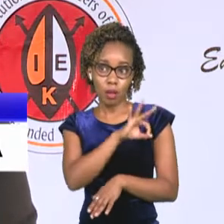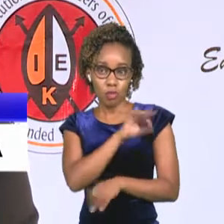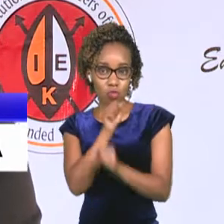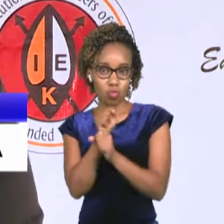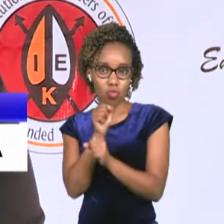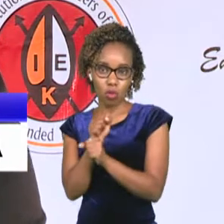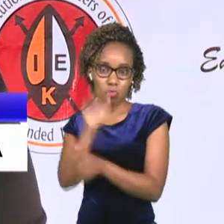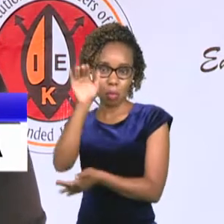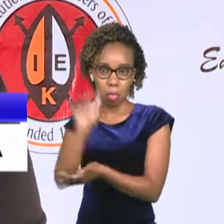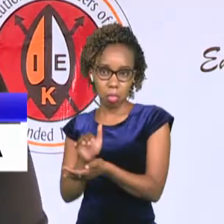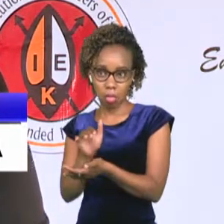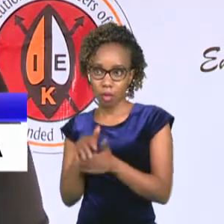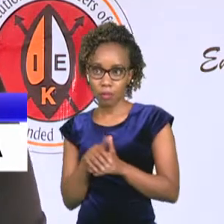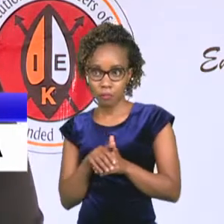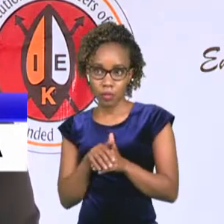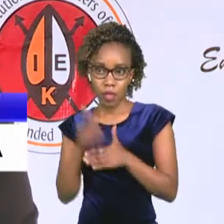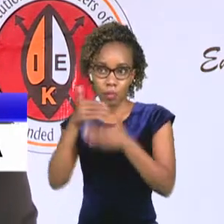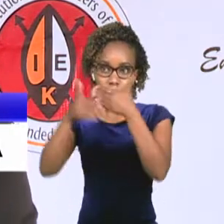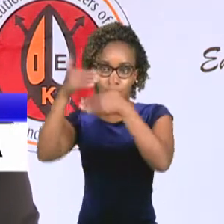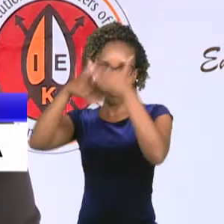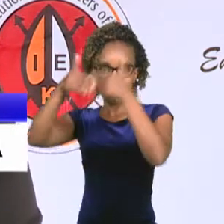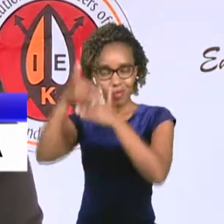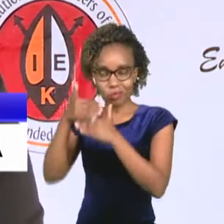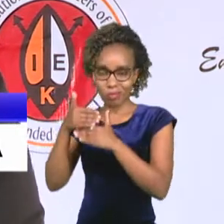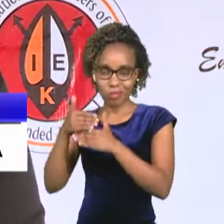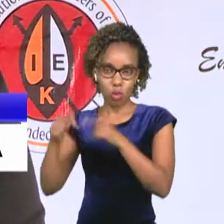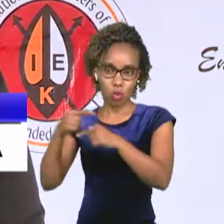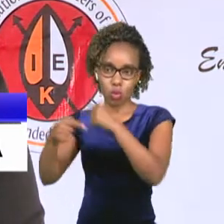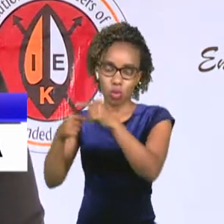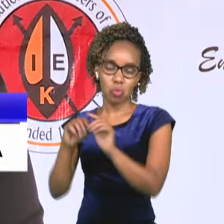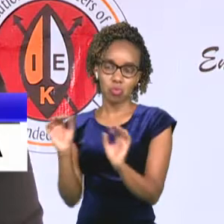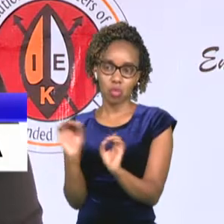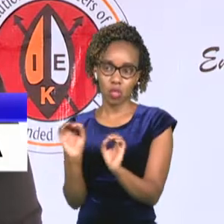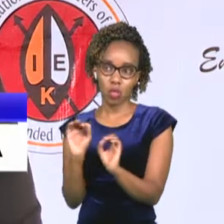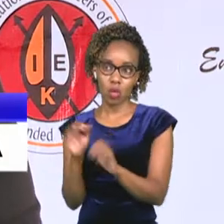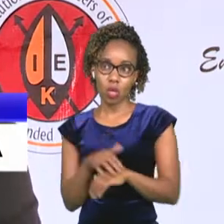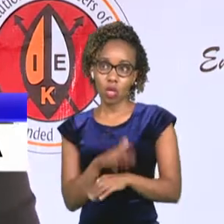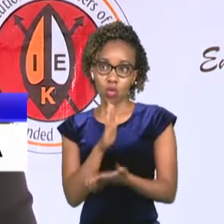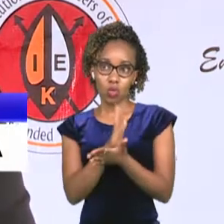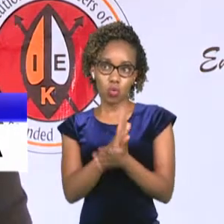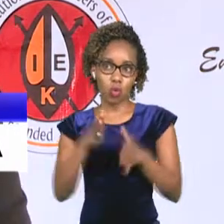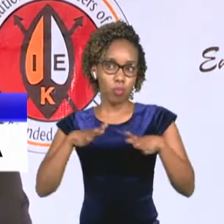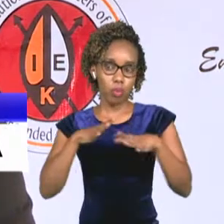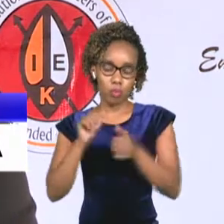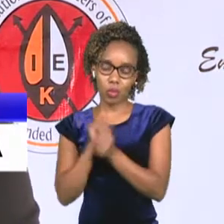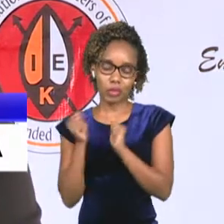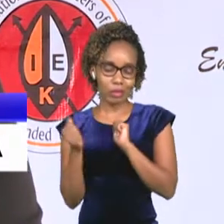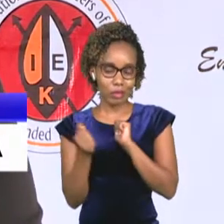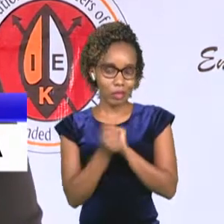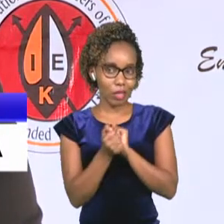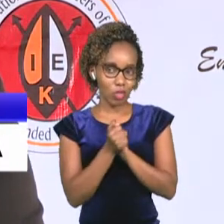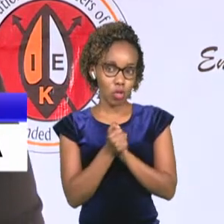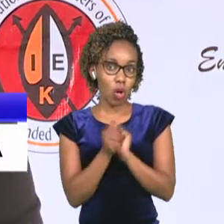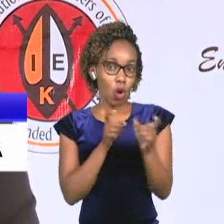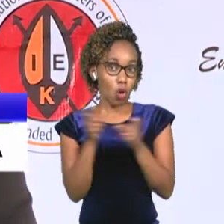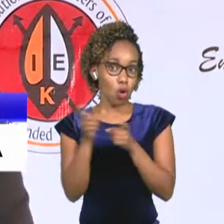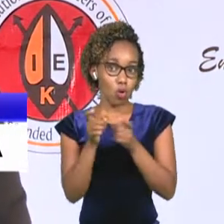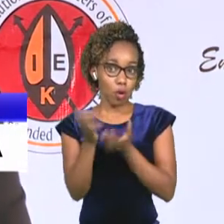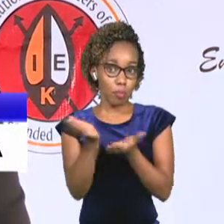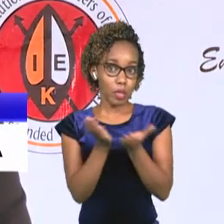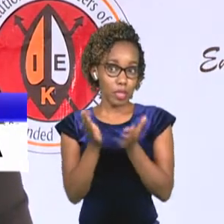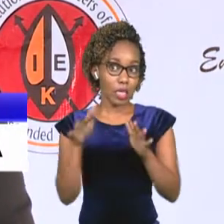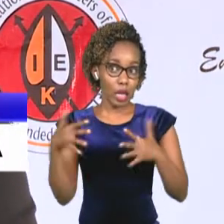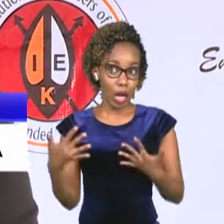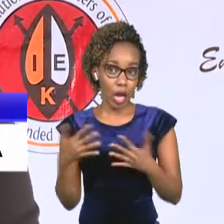cut down. Construction is sort of slowing down. And really, people have changed how they run their business. We also